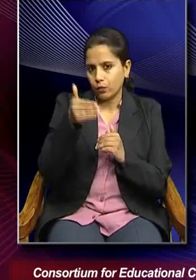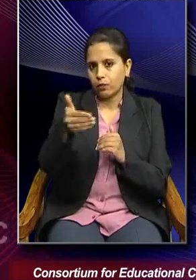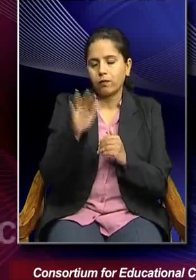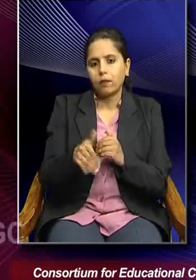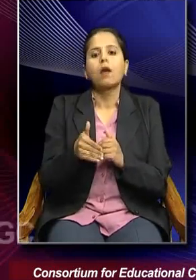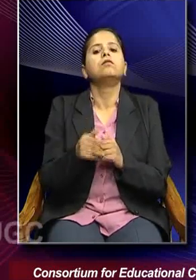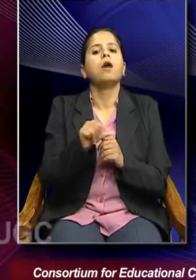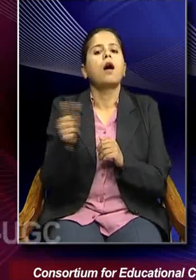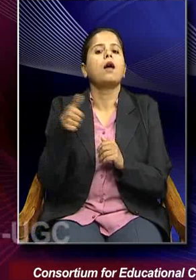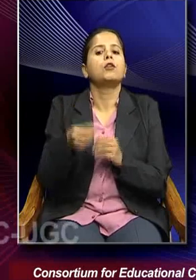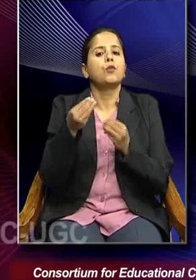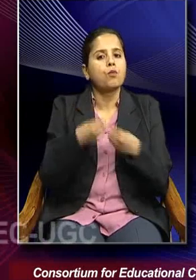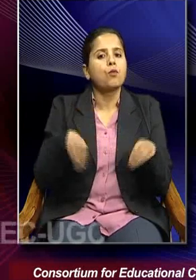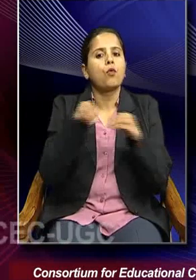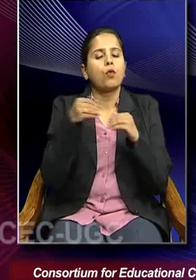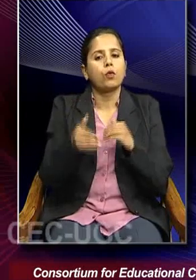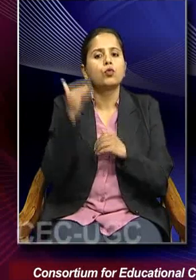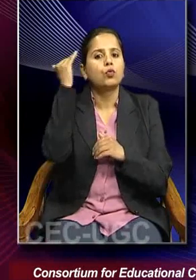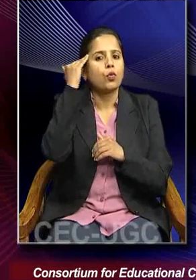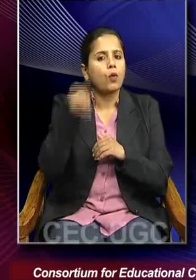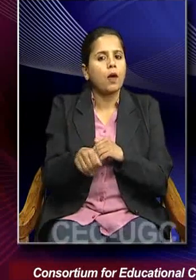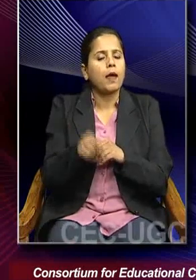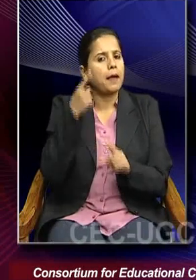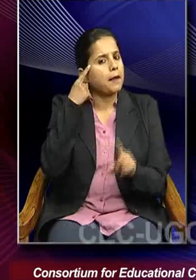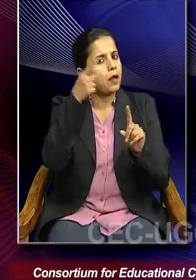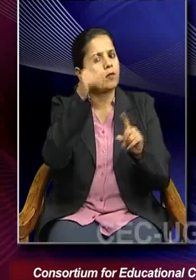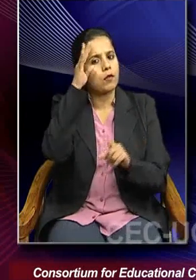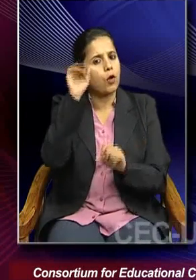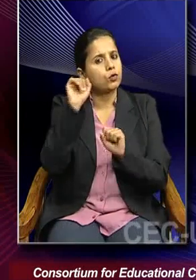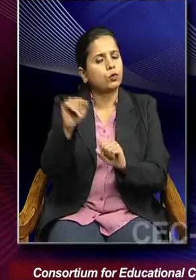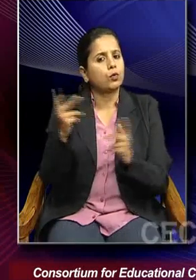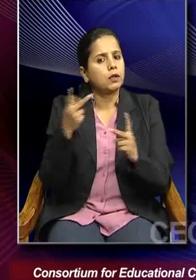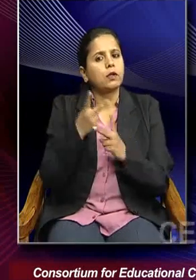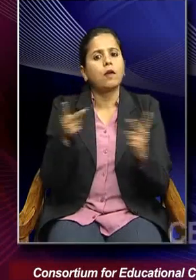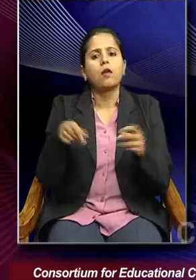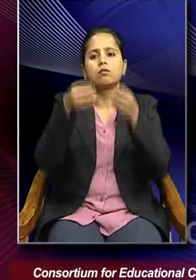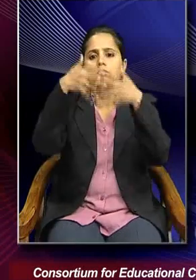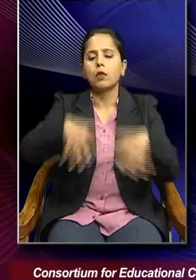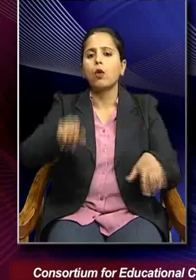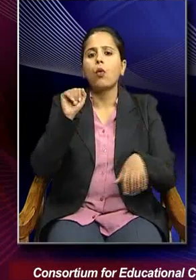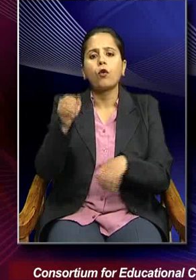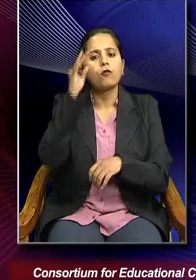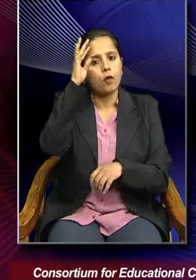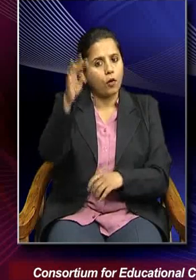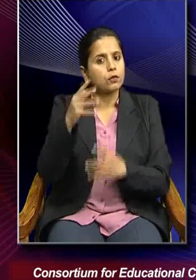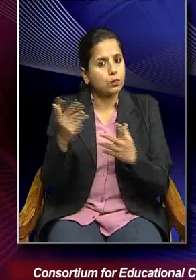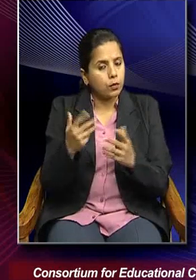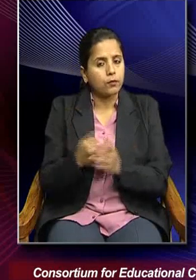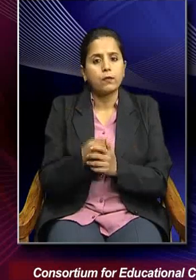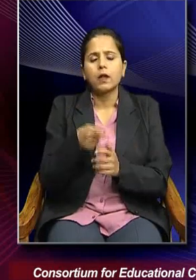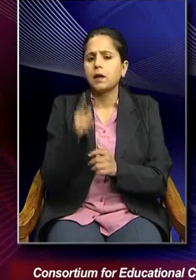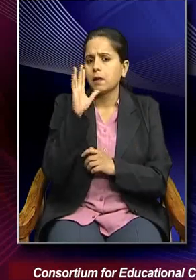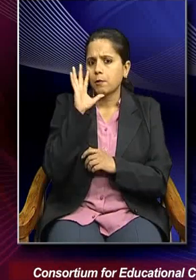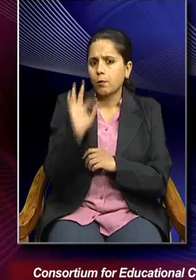move further to know what is the aim of philosophy and what are the various branches of philosophy and what are the